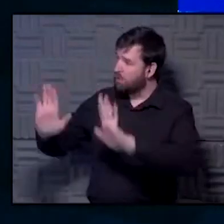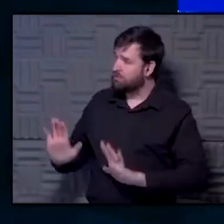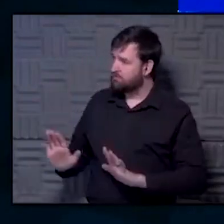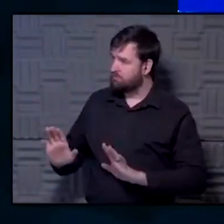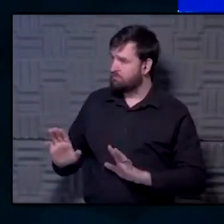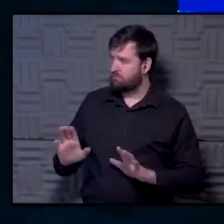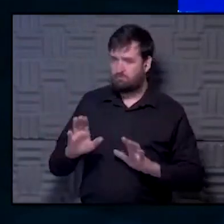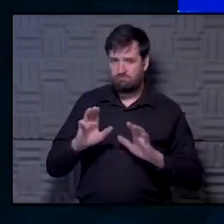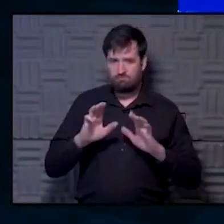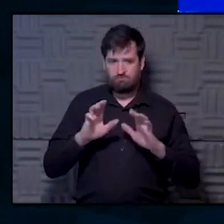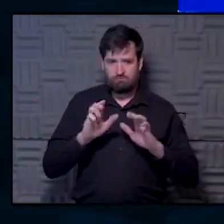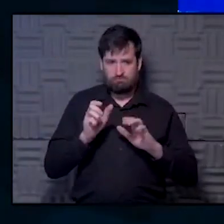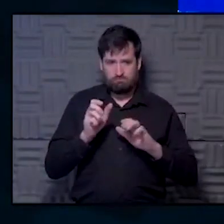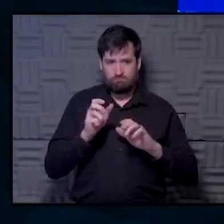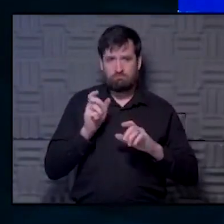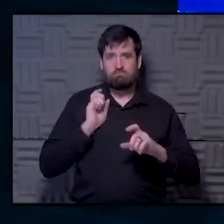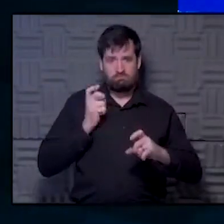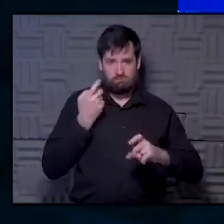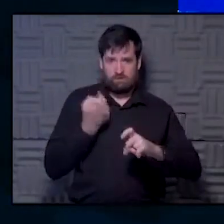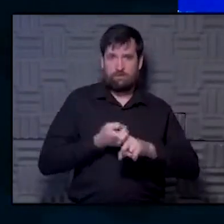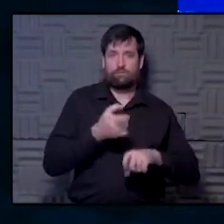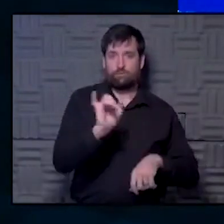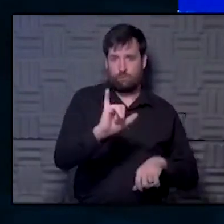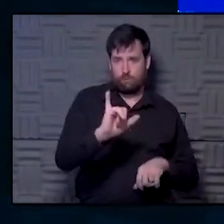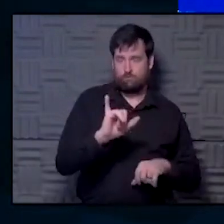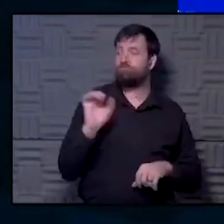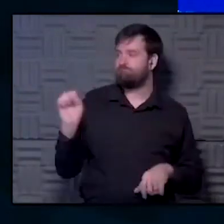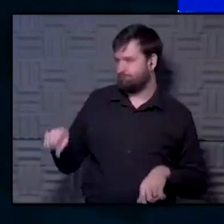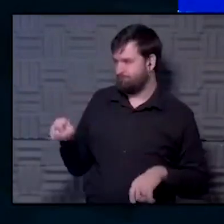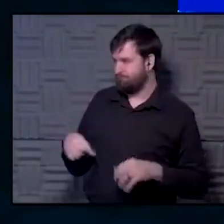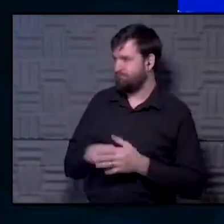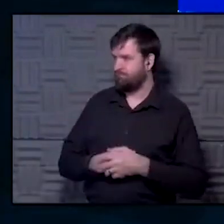I think it's bilingual. It is bilingual. Yep. Okay, Great.